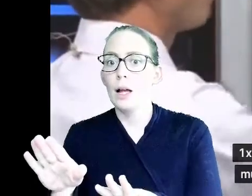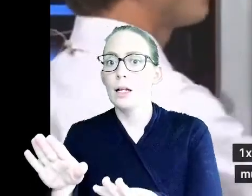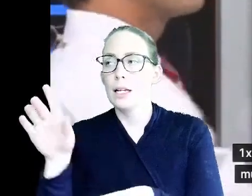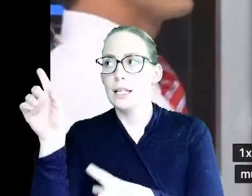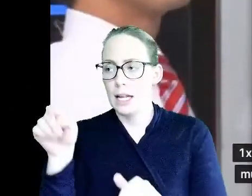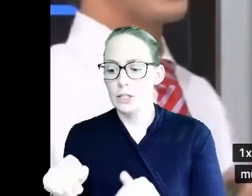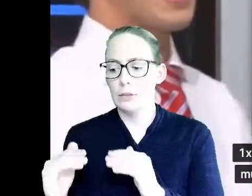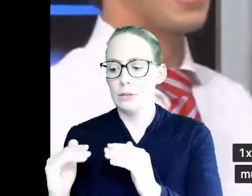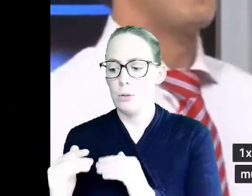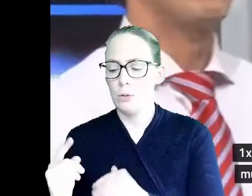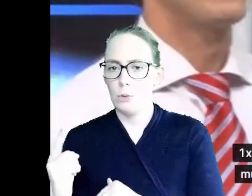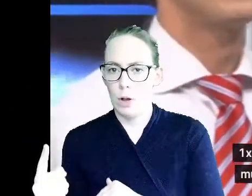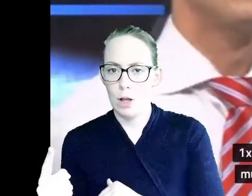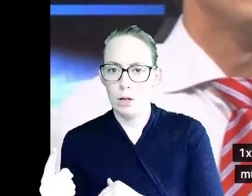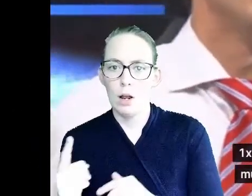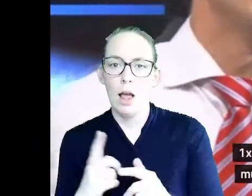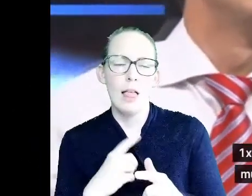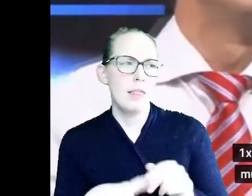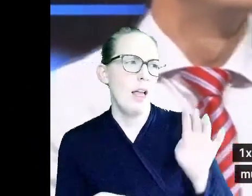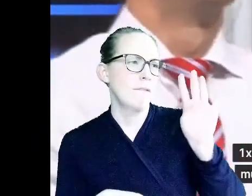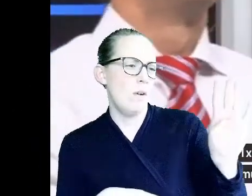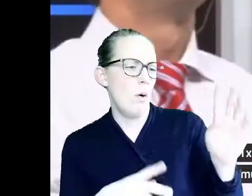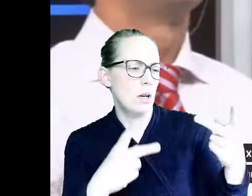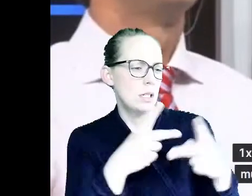well, 4 times 1/2.